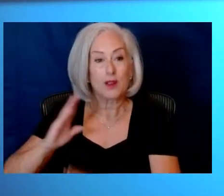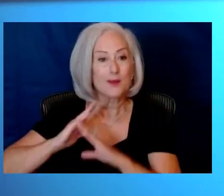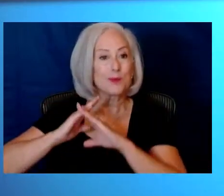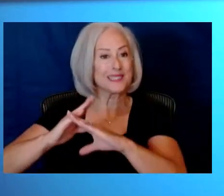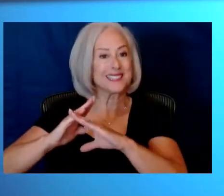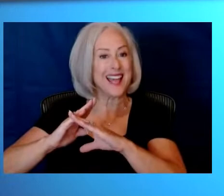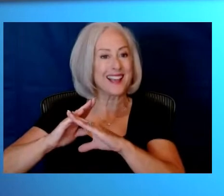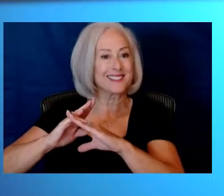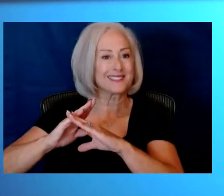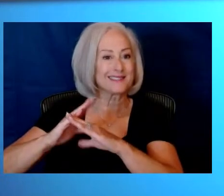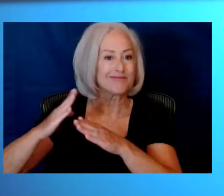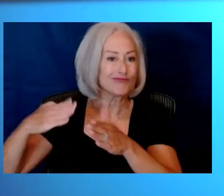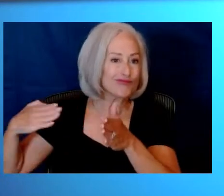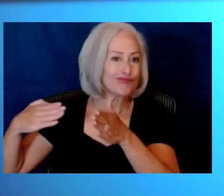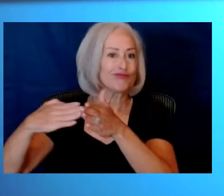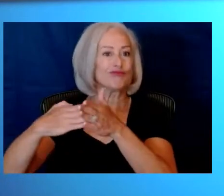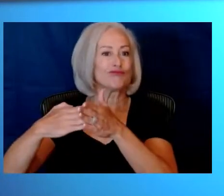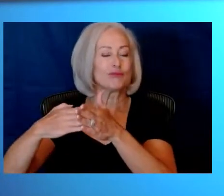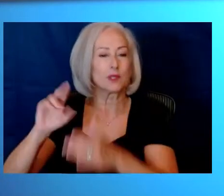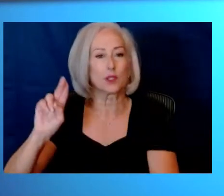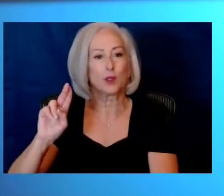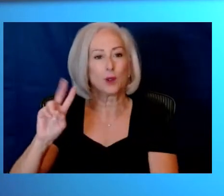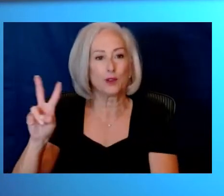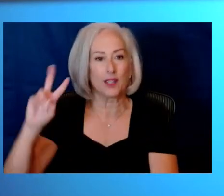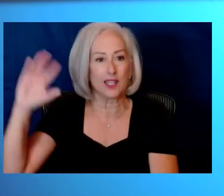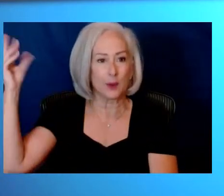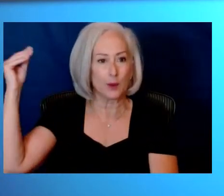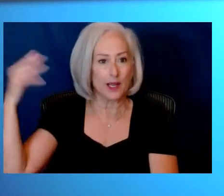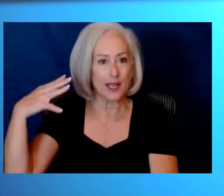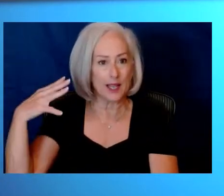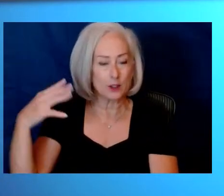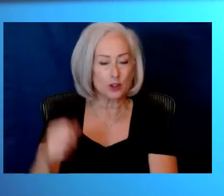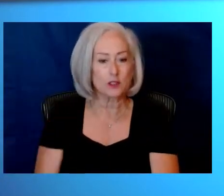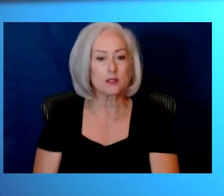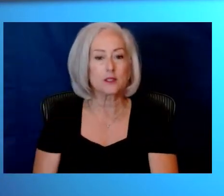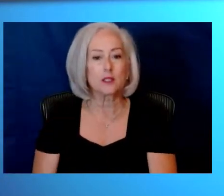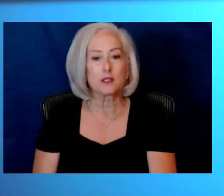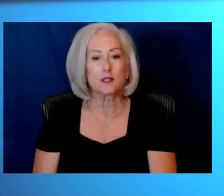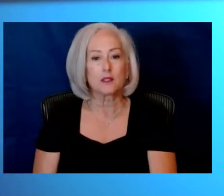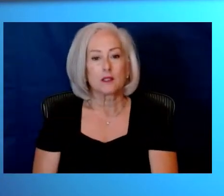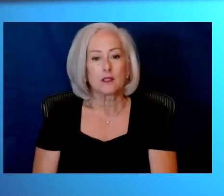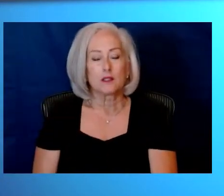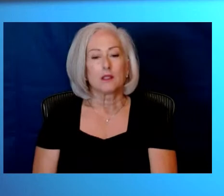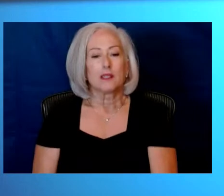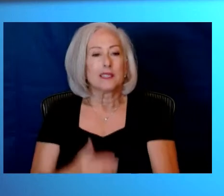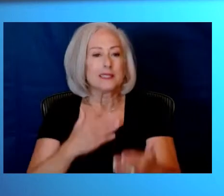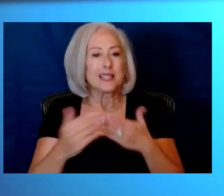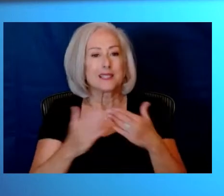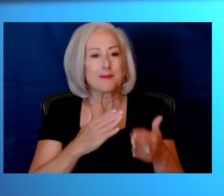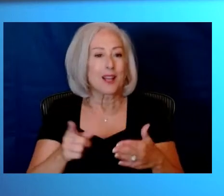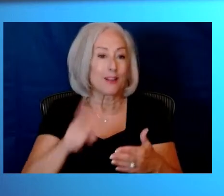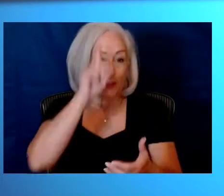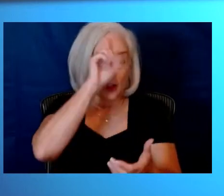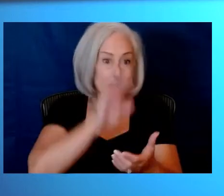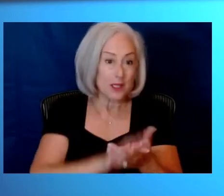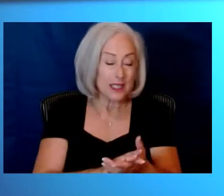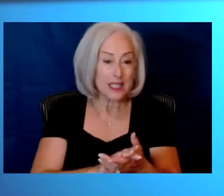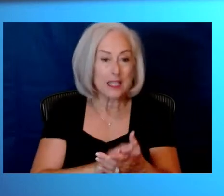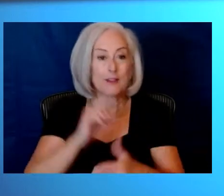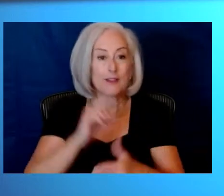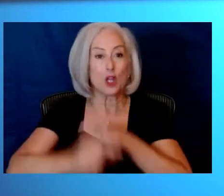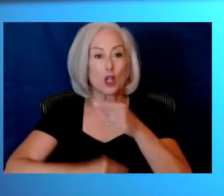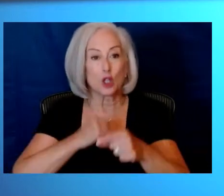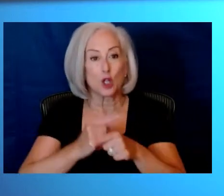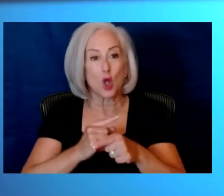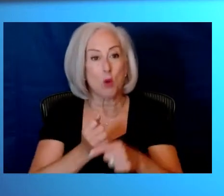And as we are having, and whether you believe in kind of global warming or not, or pollution or not, we are